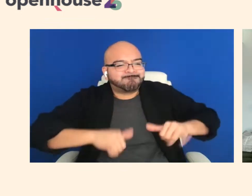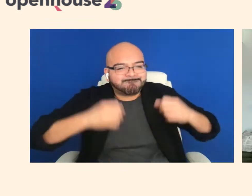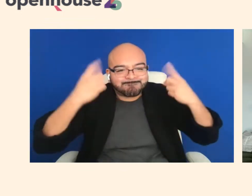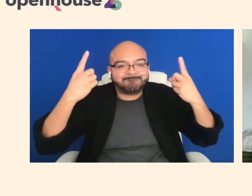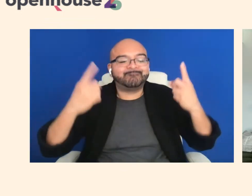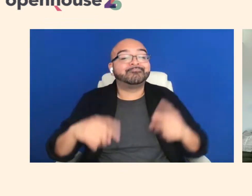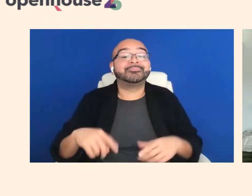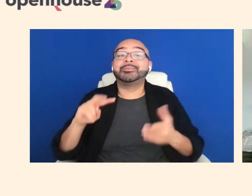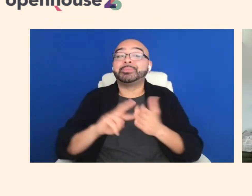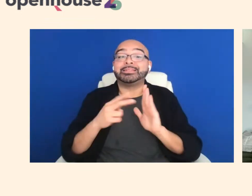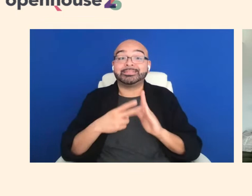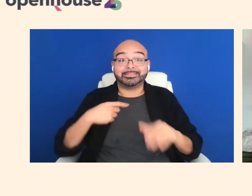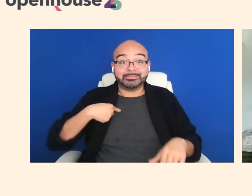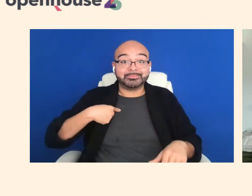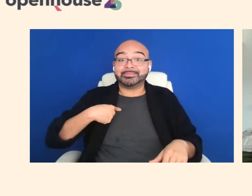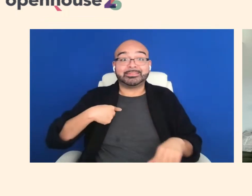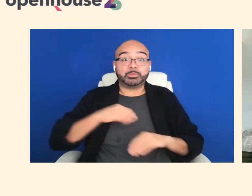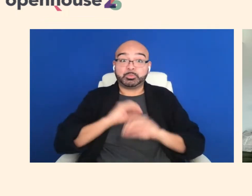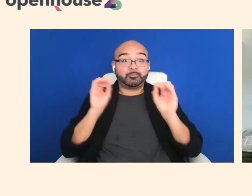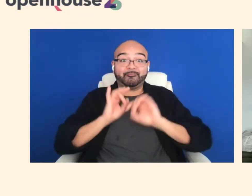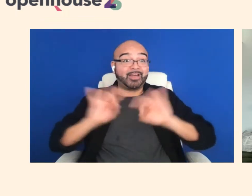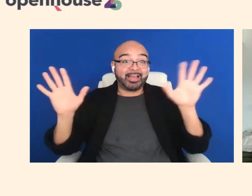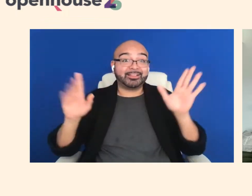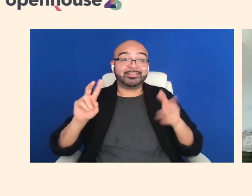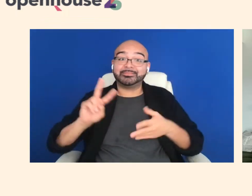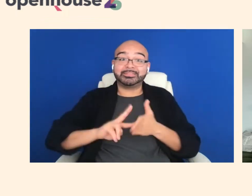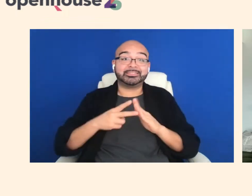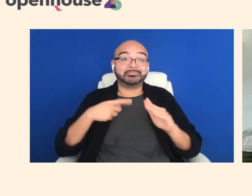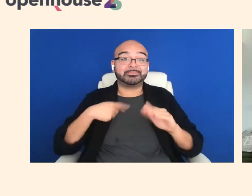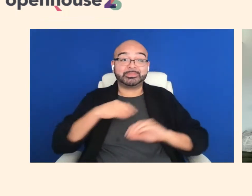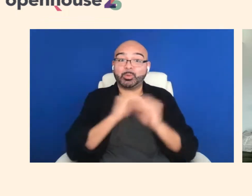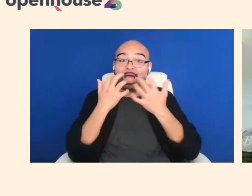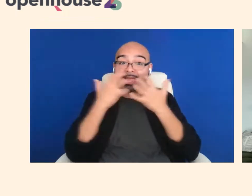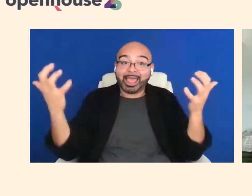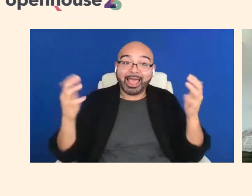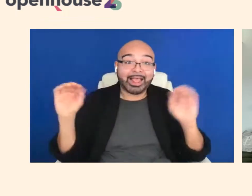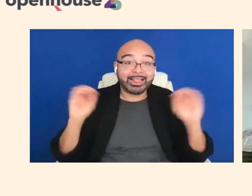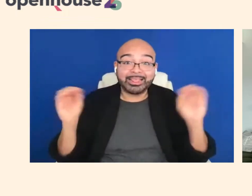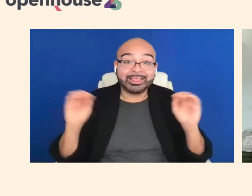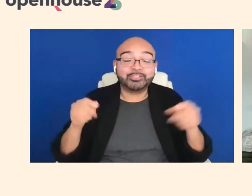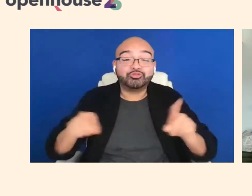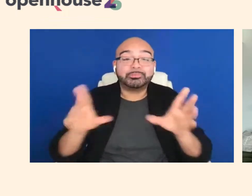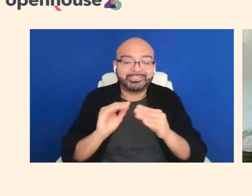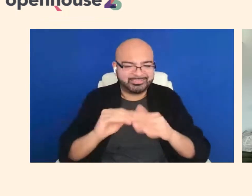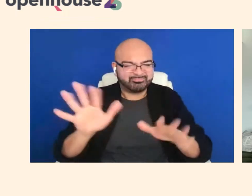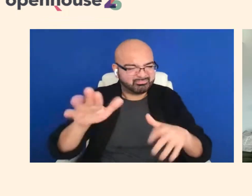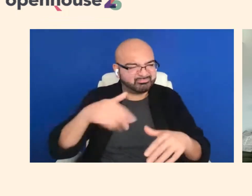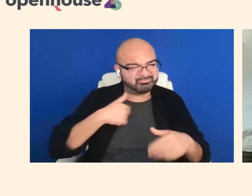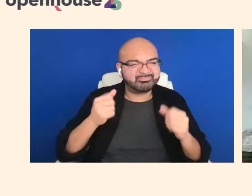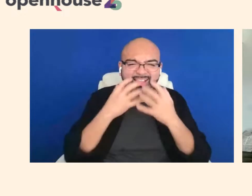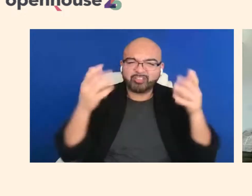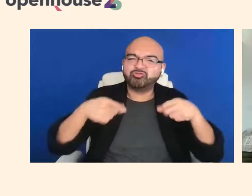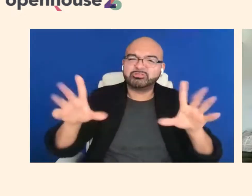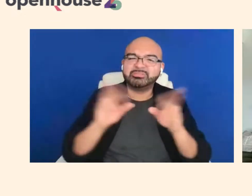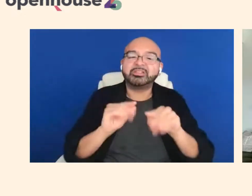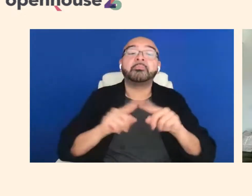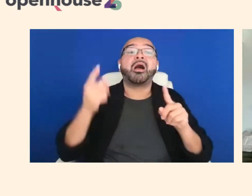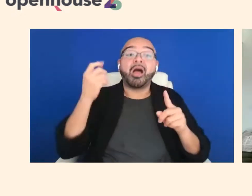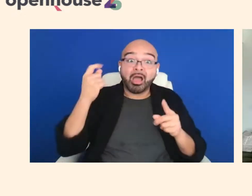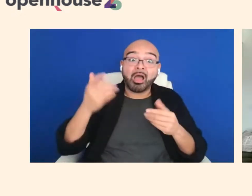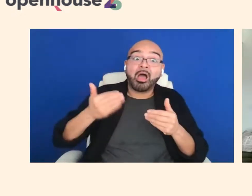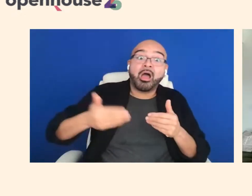yelled in a meeting, but it does mean then we have 4 follow-up meetings talk about how